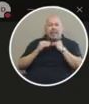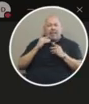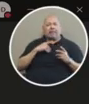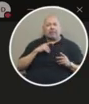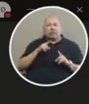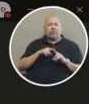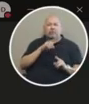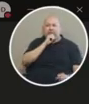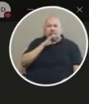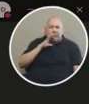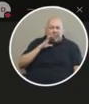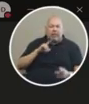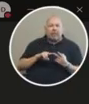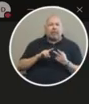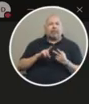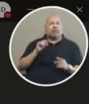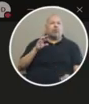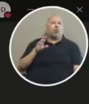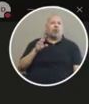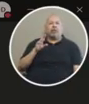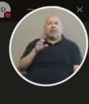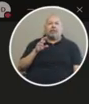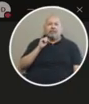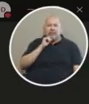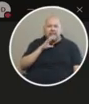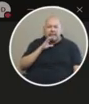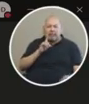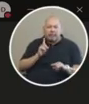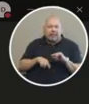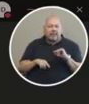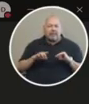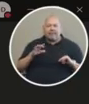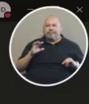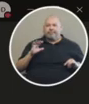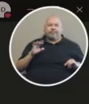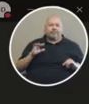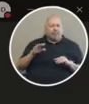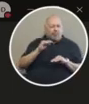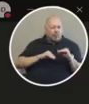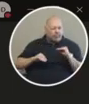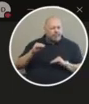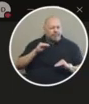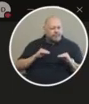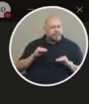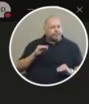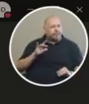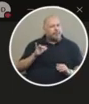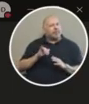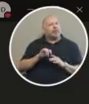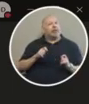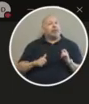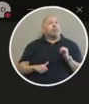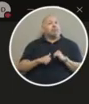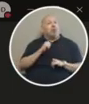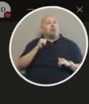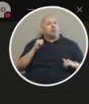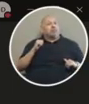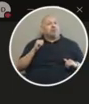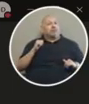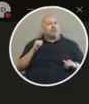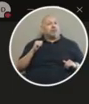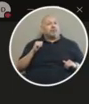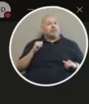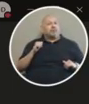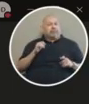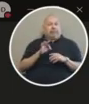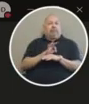particularly to shut-ins or seniors that are unable to move around, that's largely